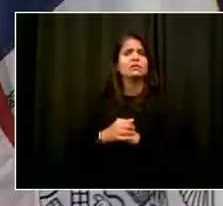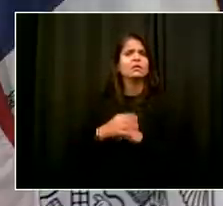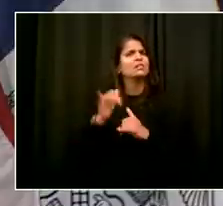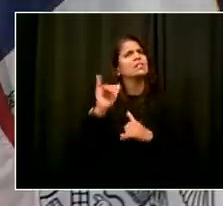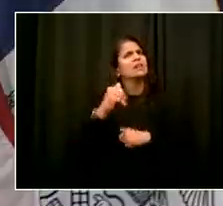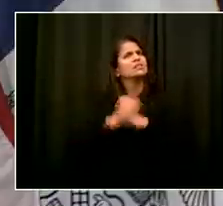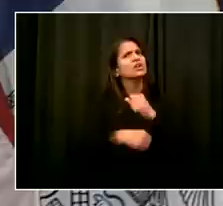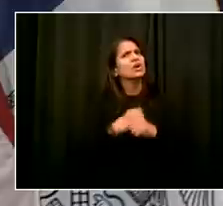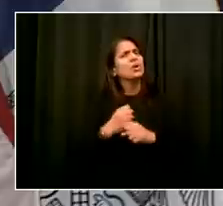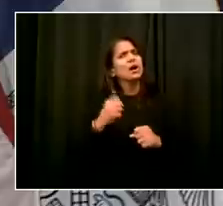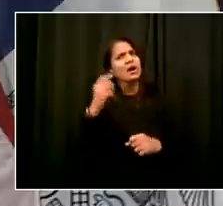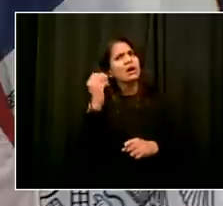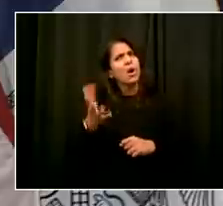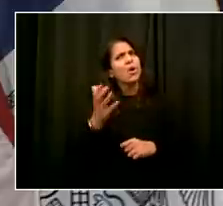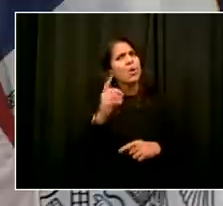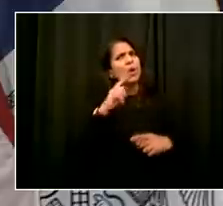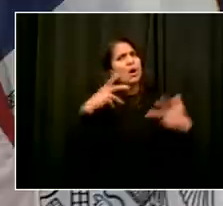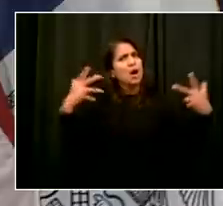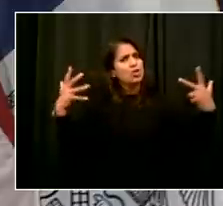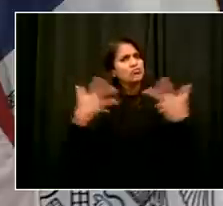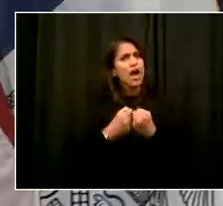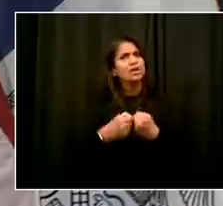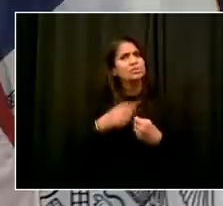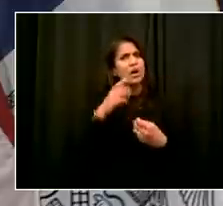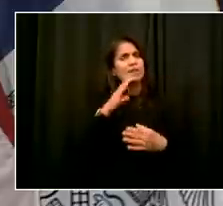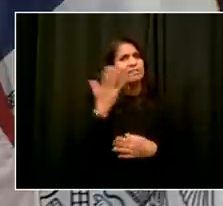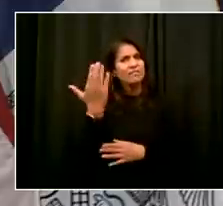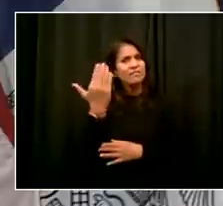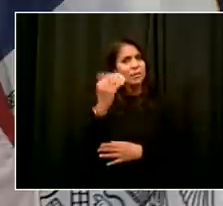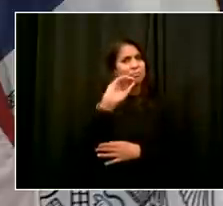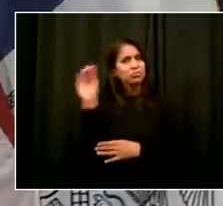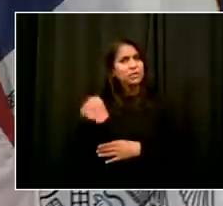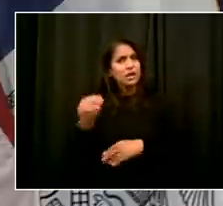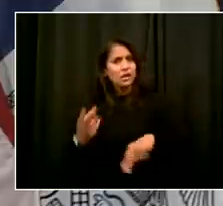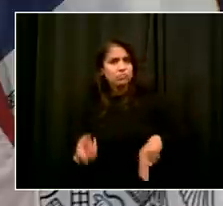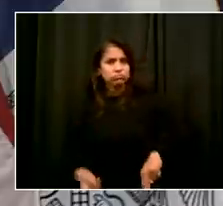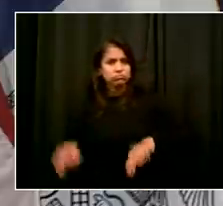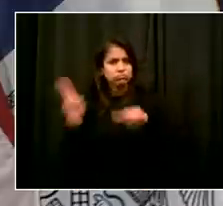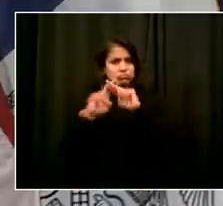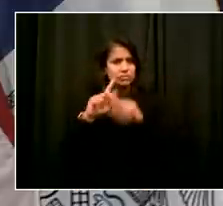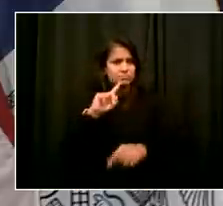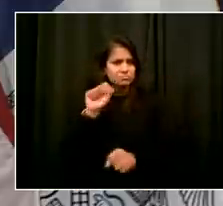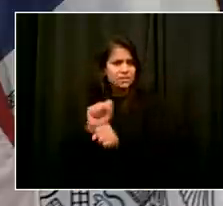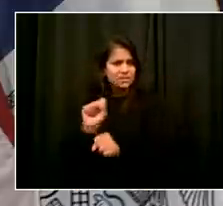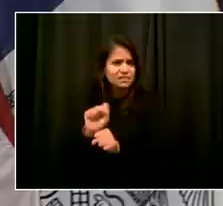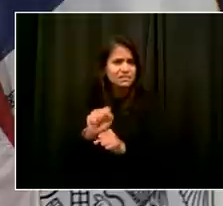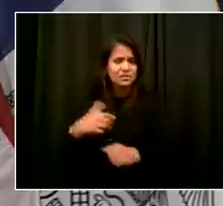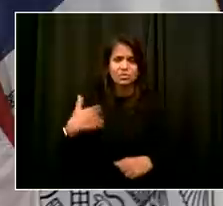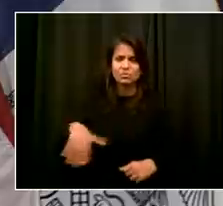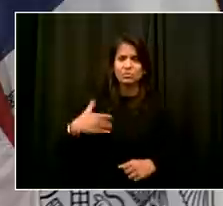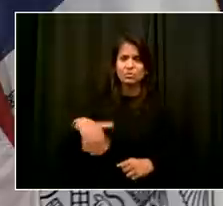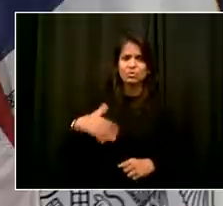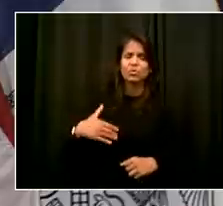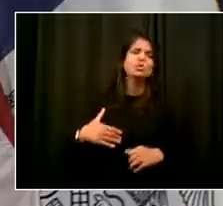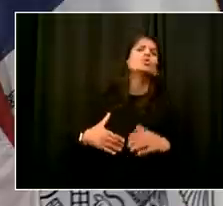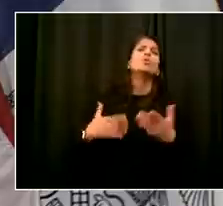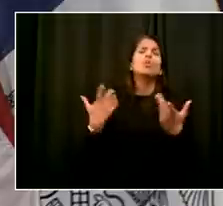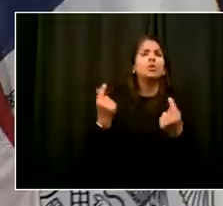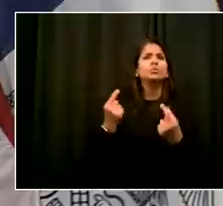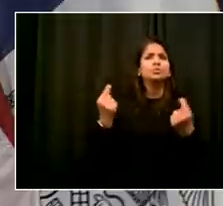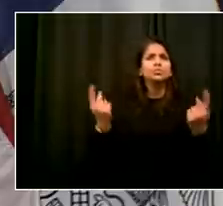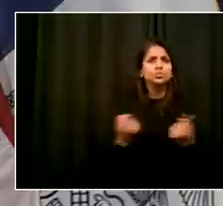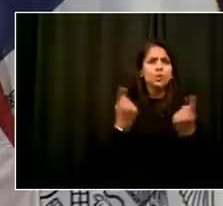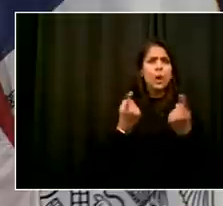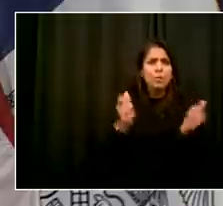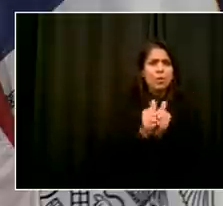send to drivers who drive recklessly in our streets and leave other New Yorkers in critical condition, if not worse? Yeah, Arthur, look, first I